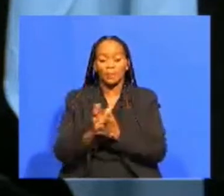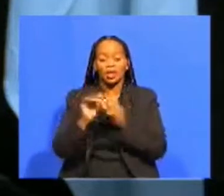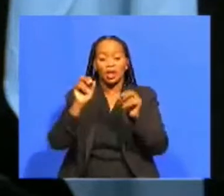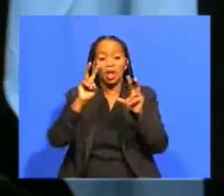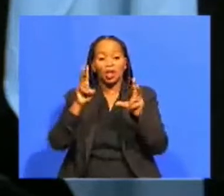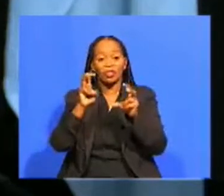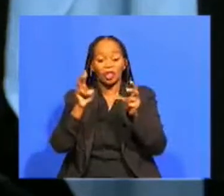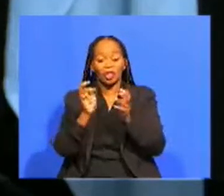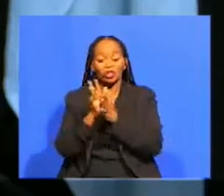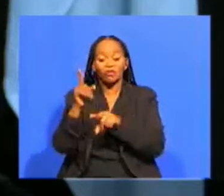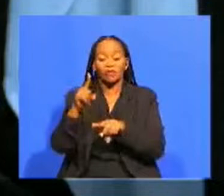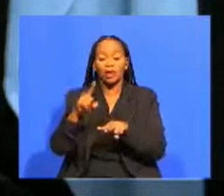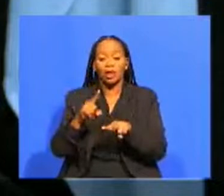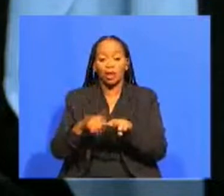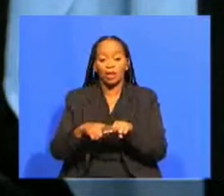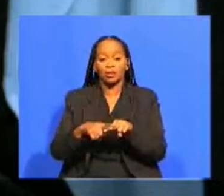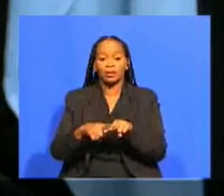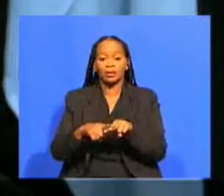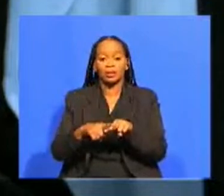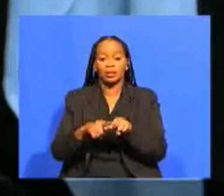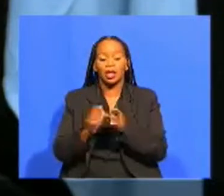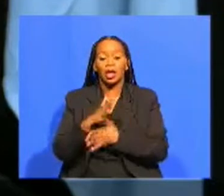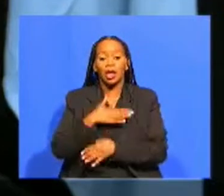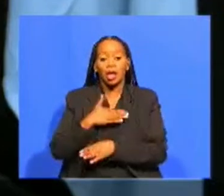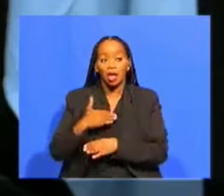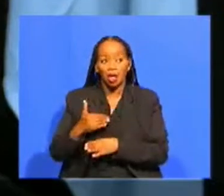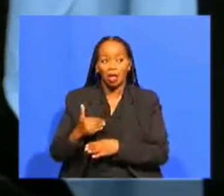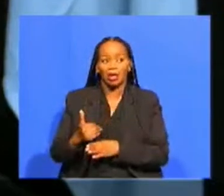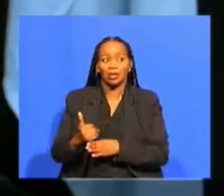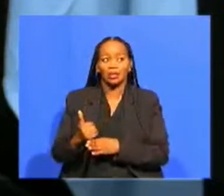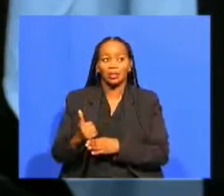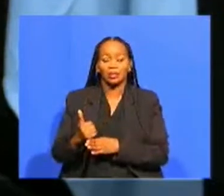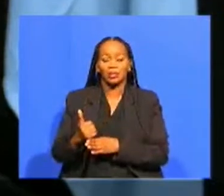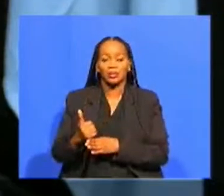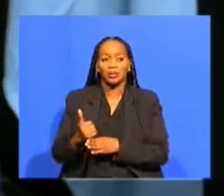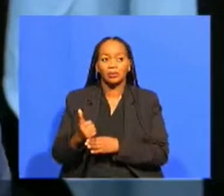of AIDS and the efforts that's being